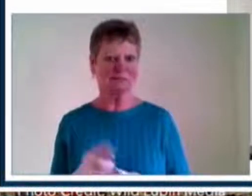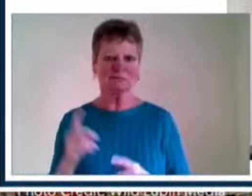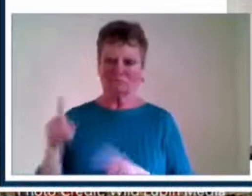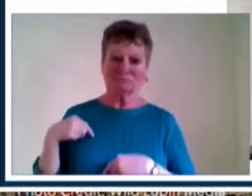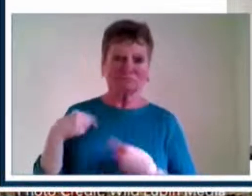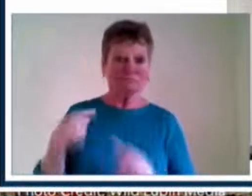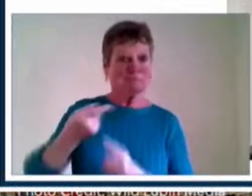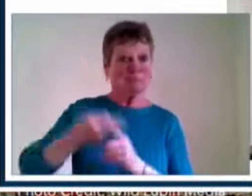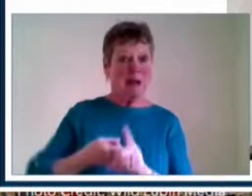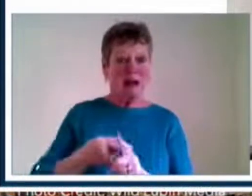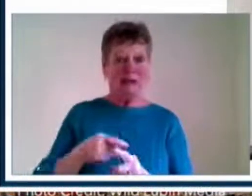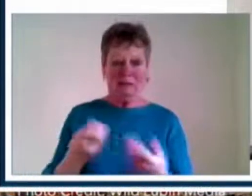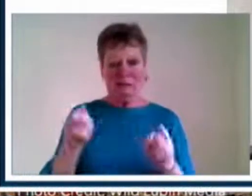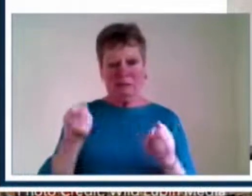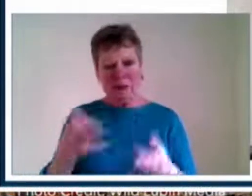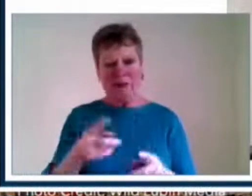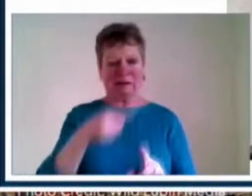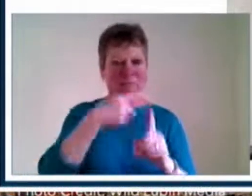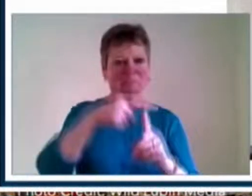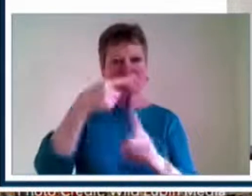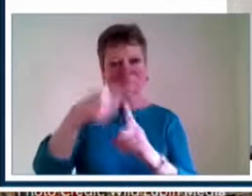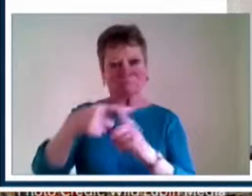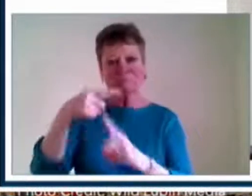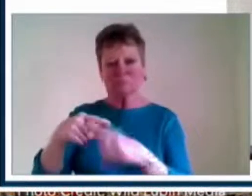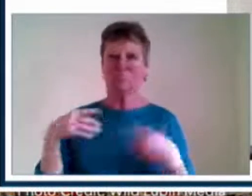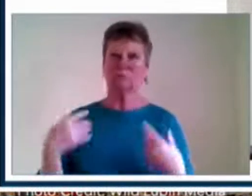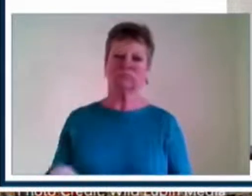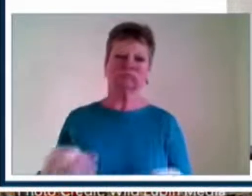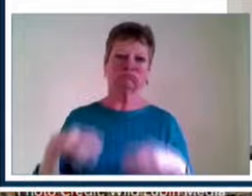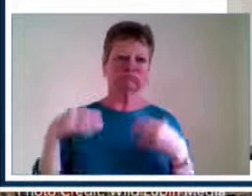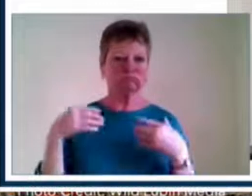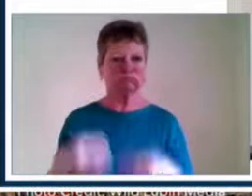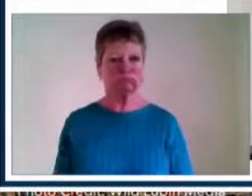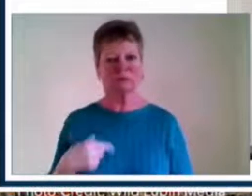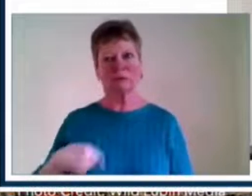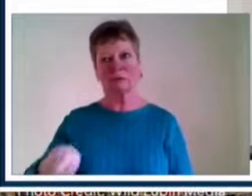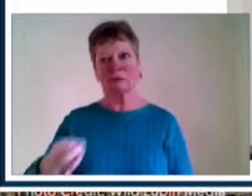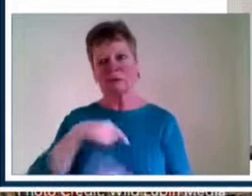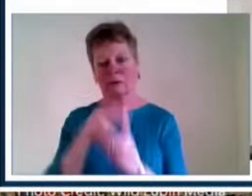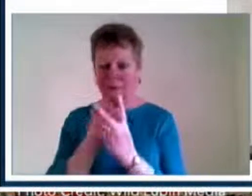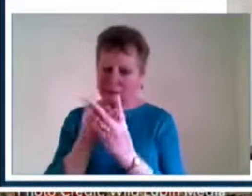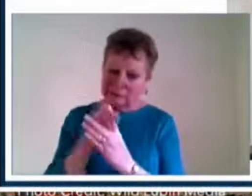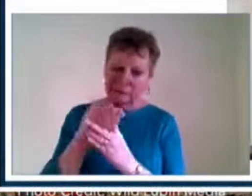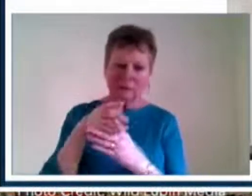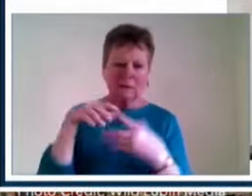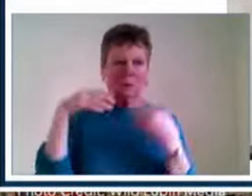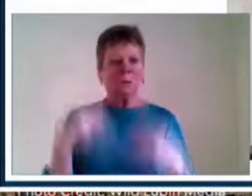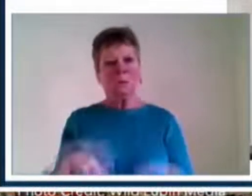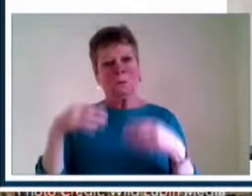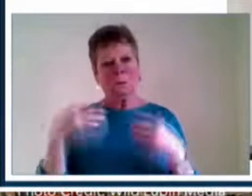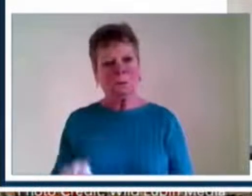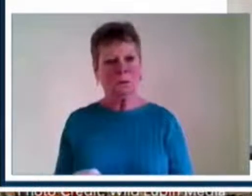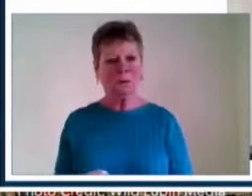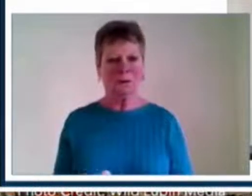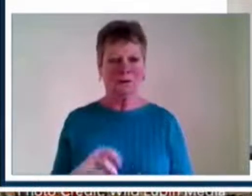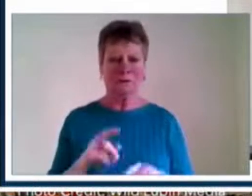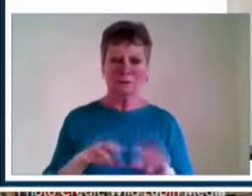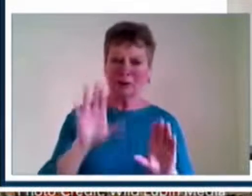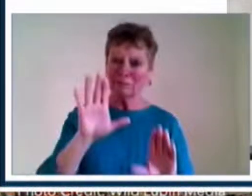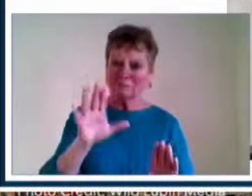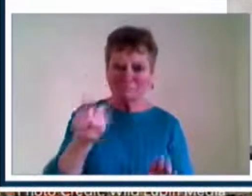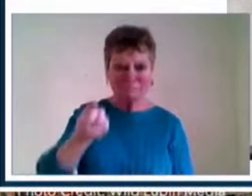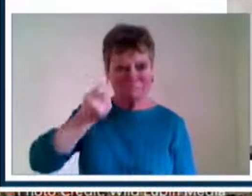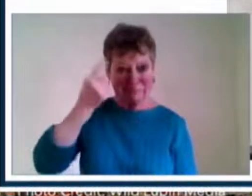and a bit, a lot, and we've all been through a lot. But understanding where we are today and looking